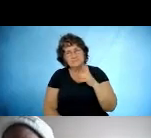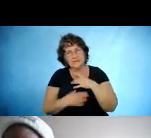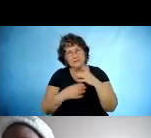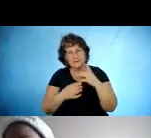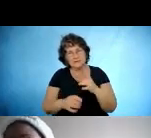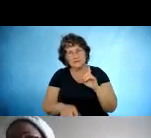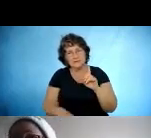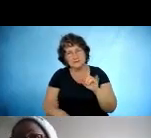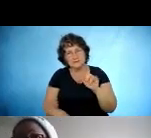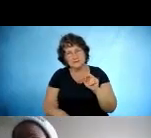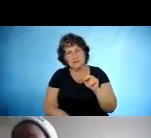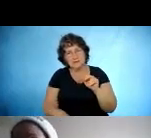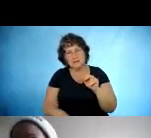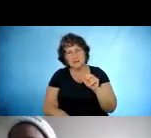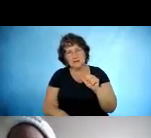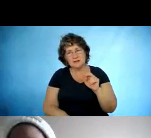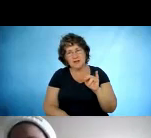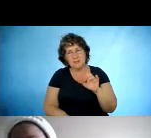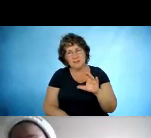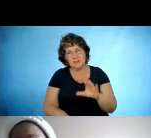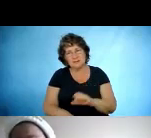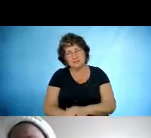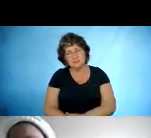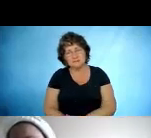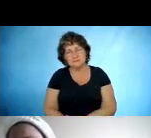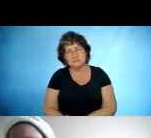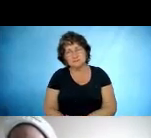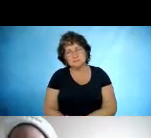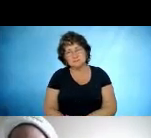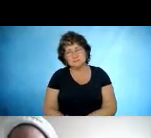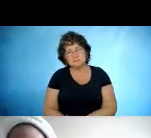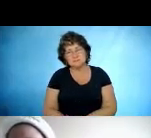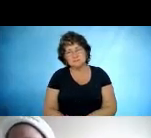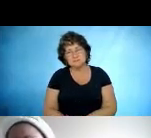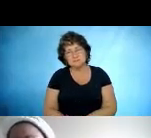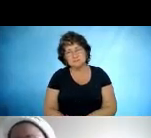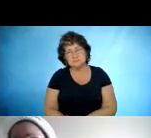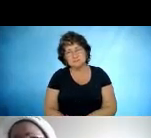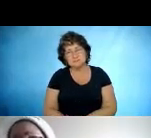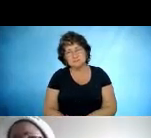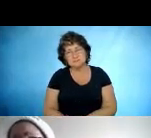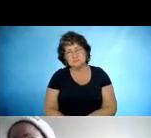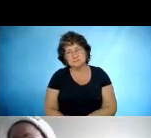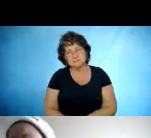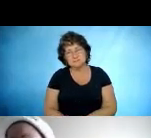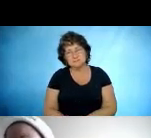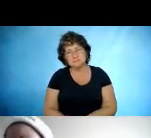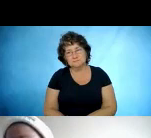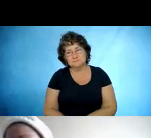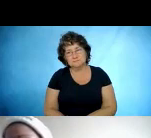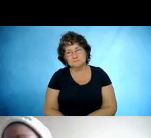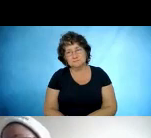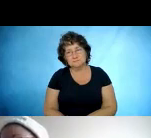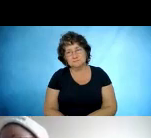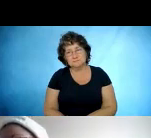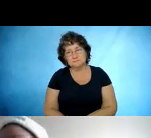dynamic. I there were some things that I learned and some things that I like, I wish